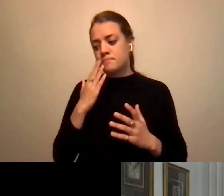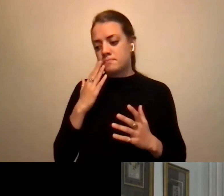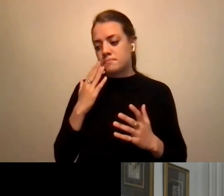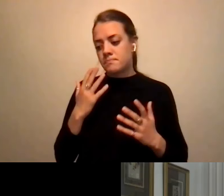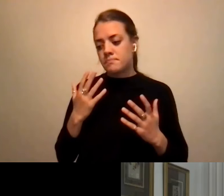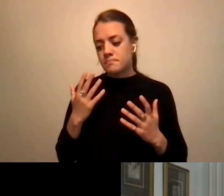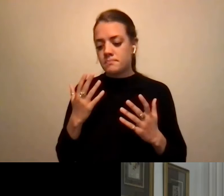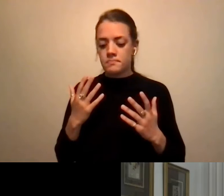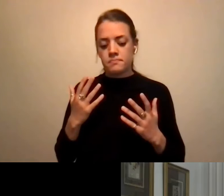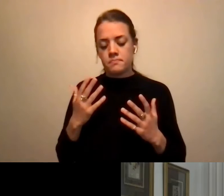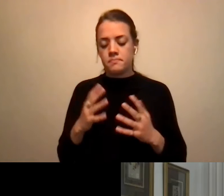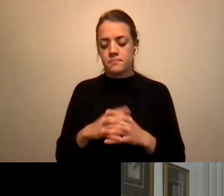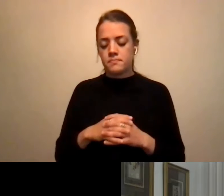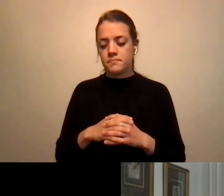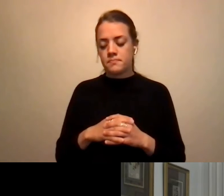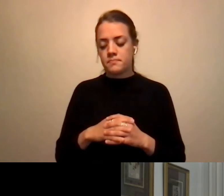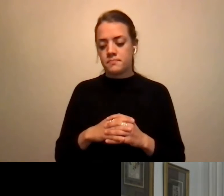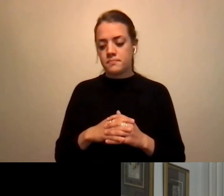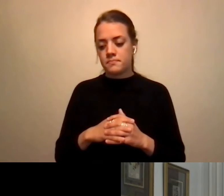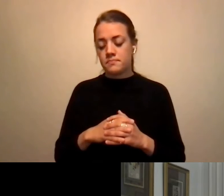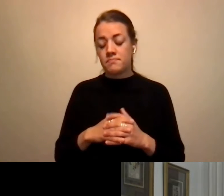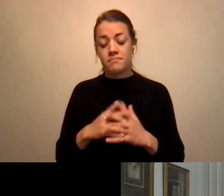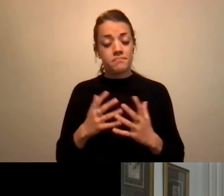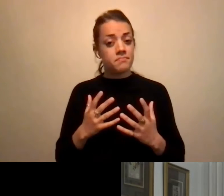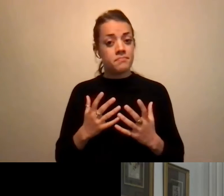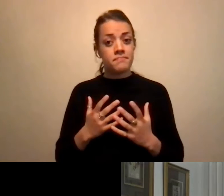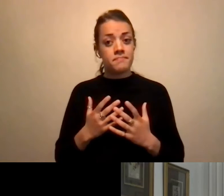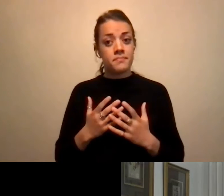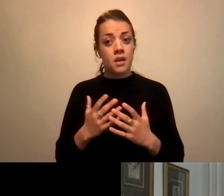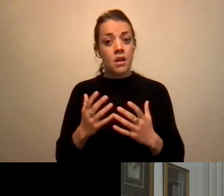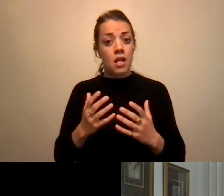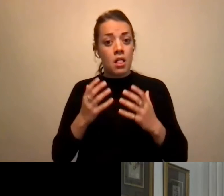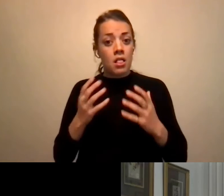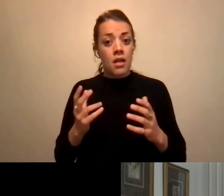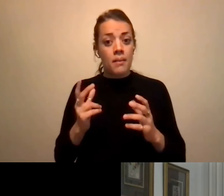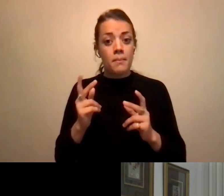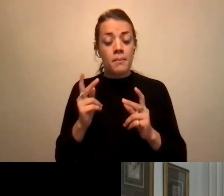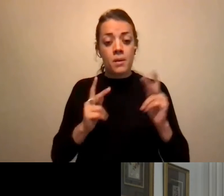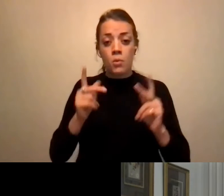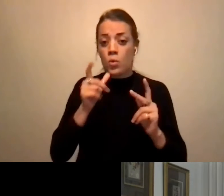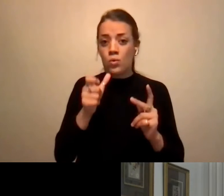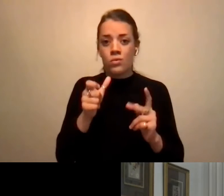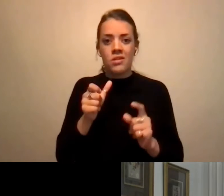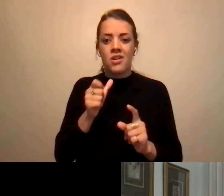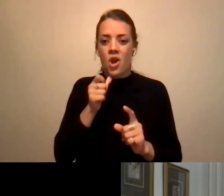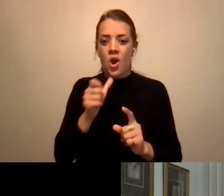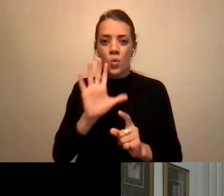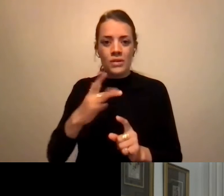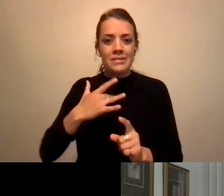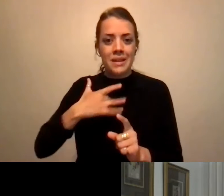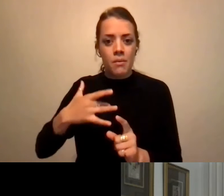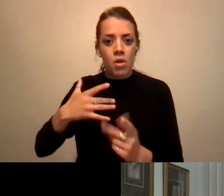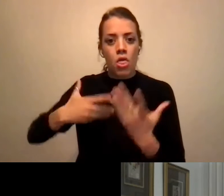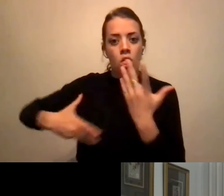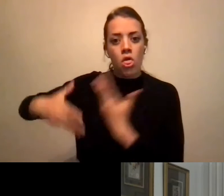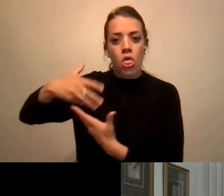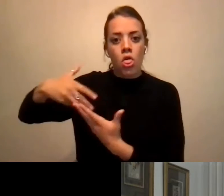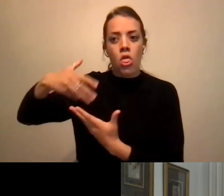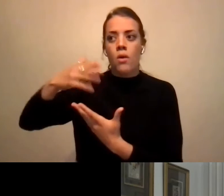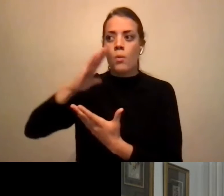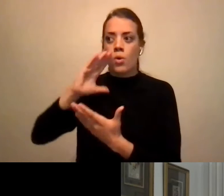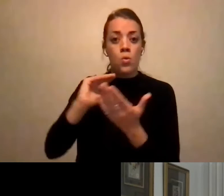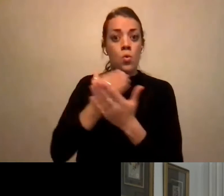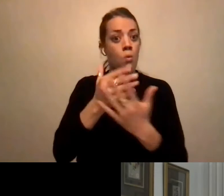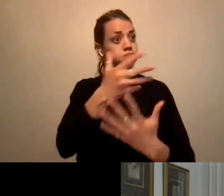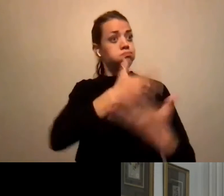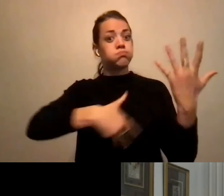people that are not necessarily in your current pod kind of thing is happening. There's a lot of that movement right now. And